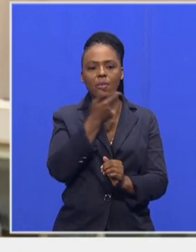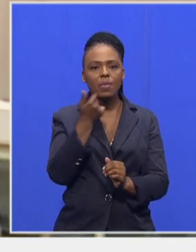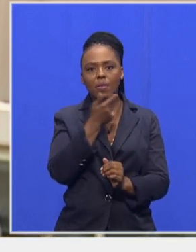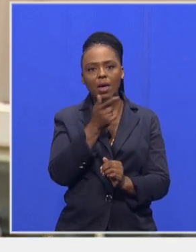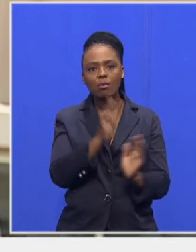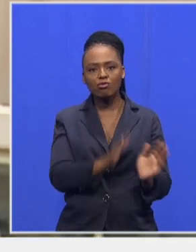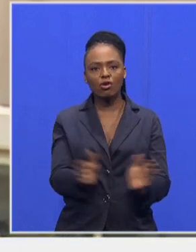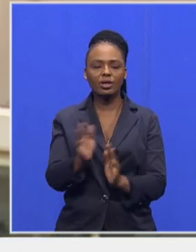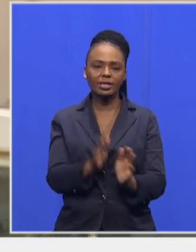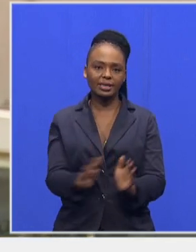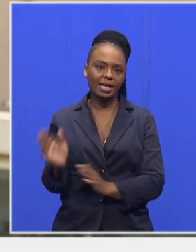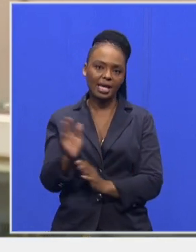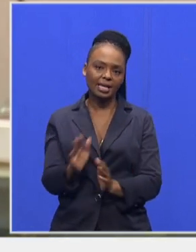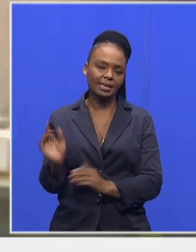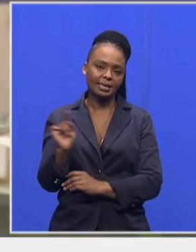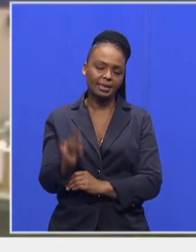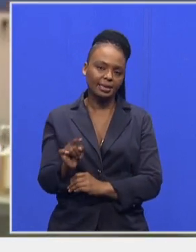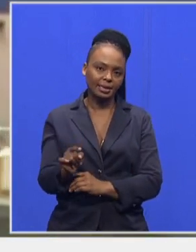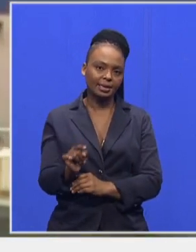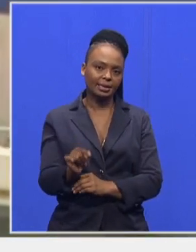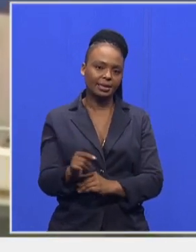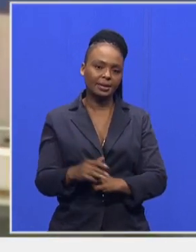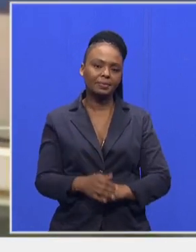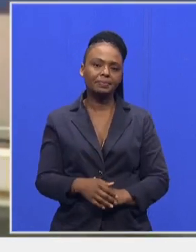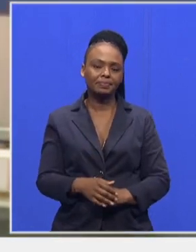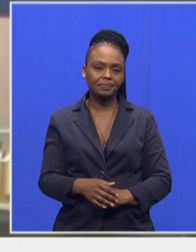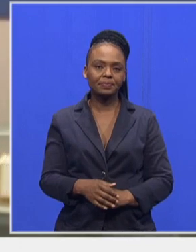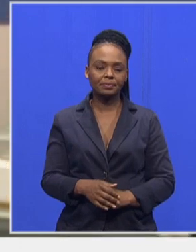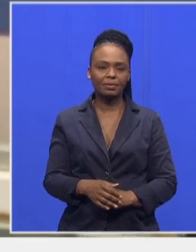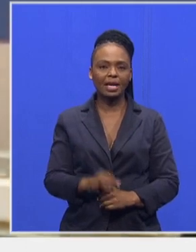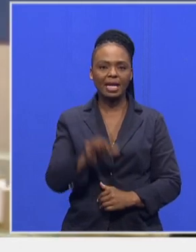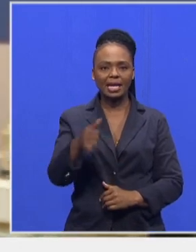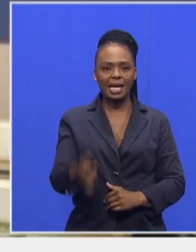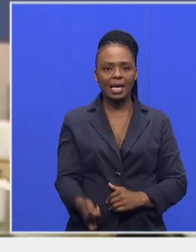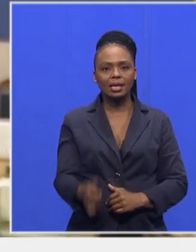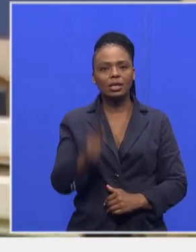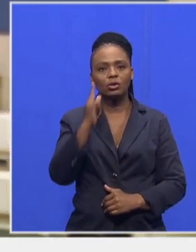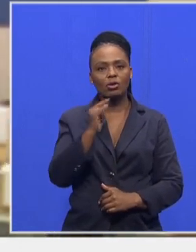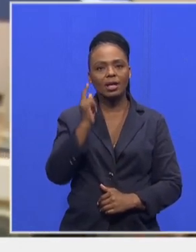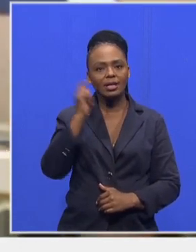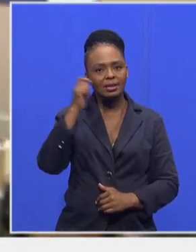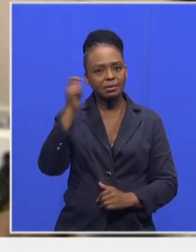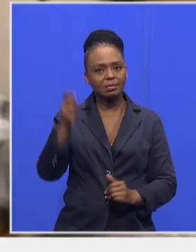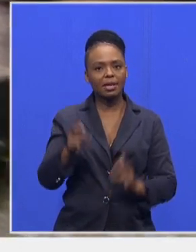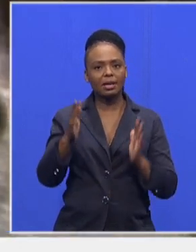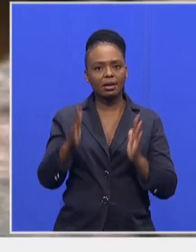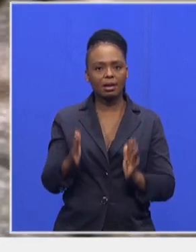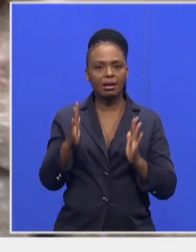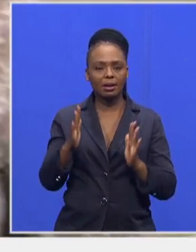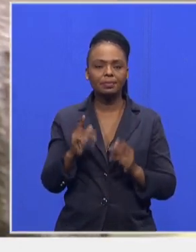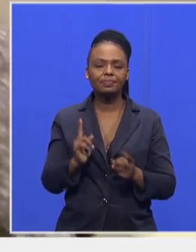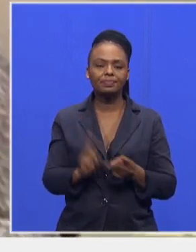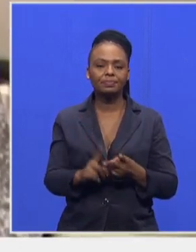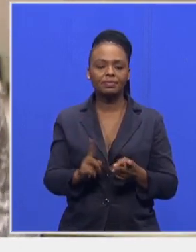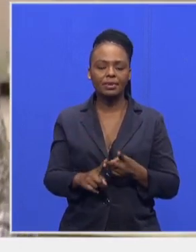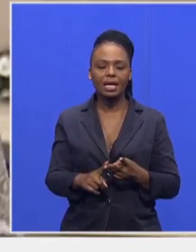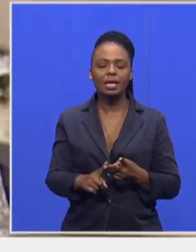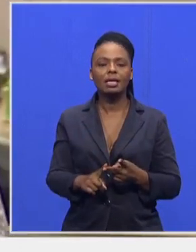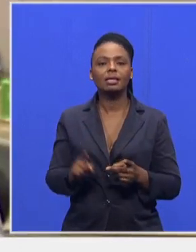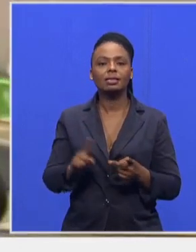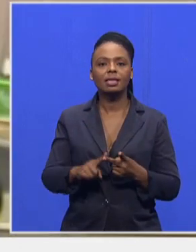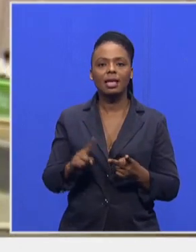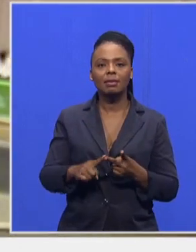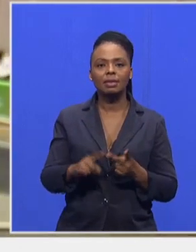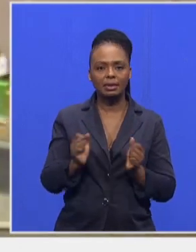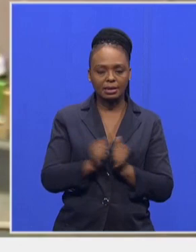to vote in the next Tshwane speaker, and that would allow for the next process to